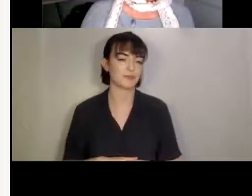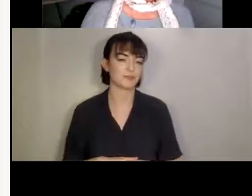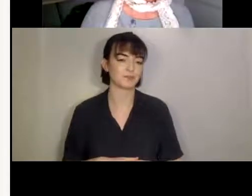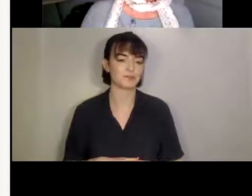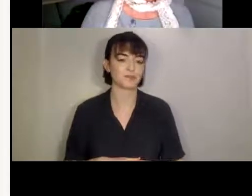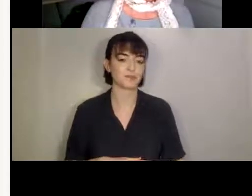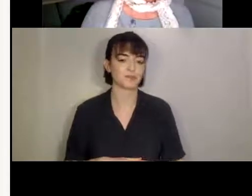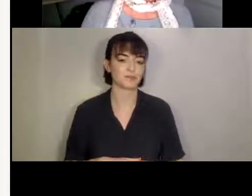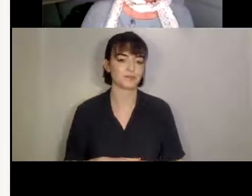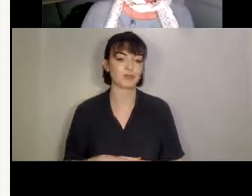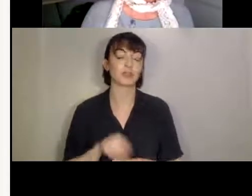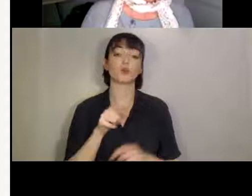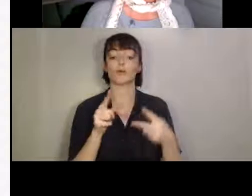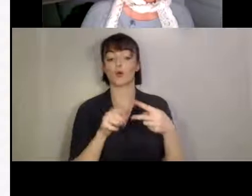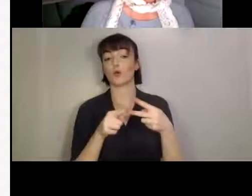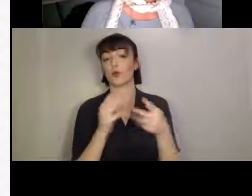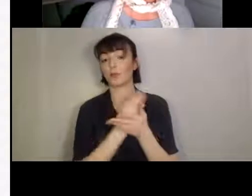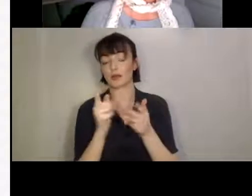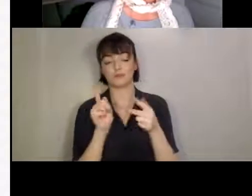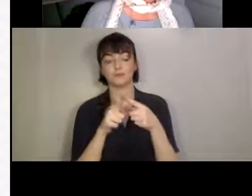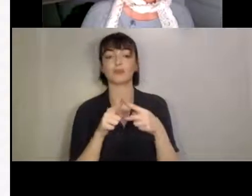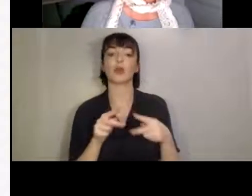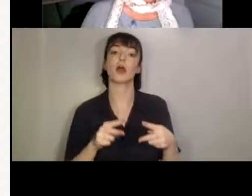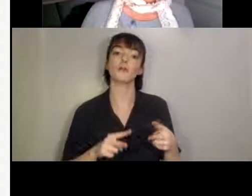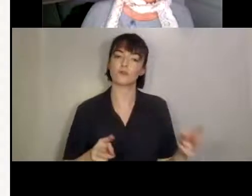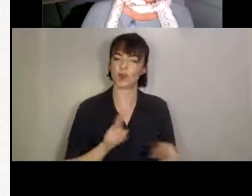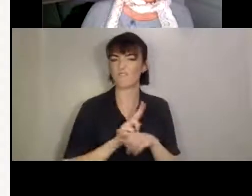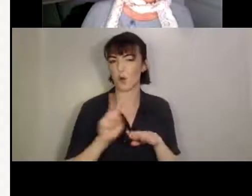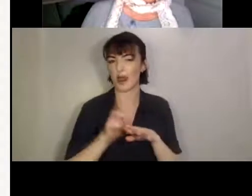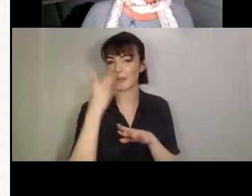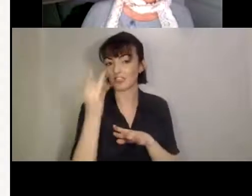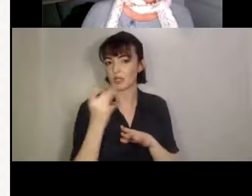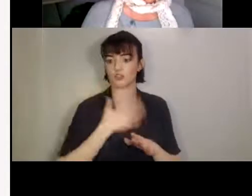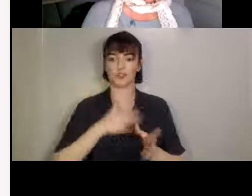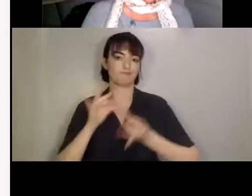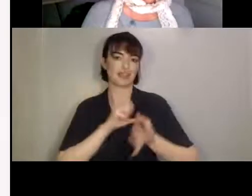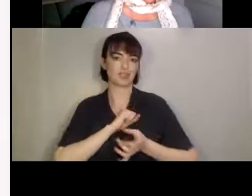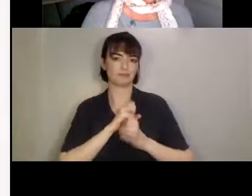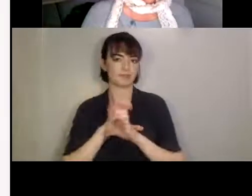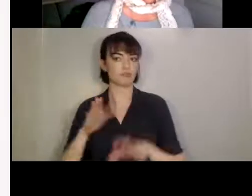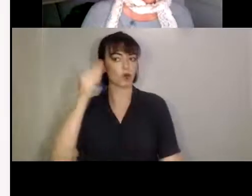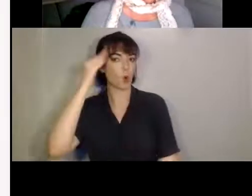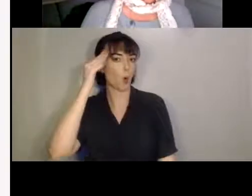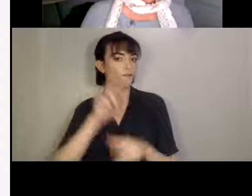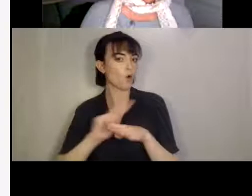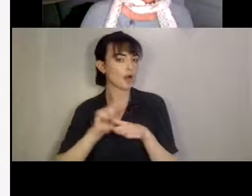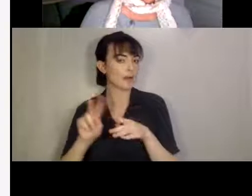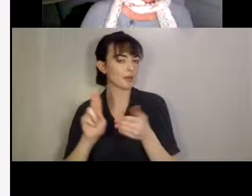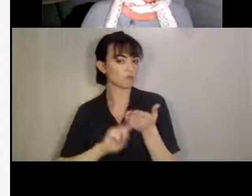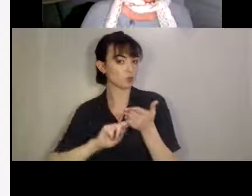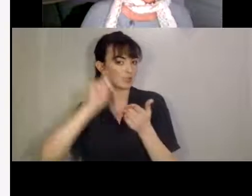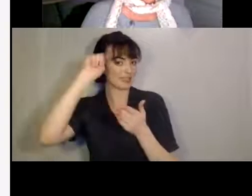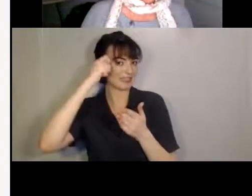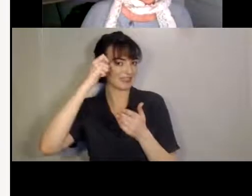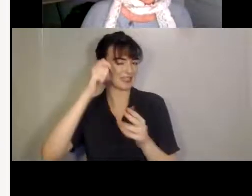It has two aspects to it. There's a vocabulary check just to make sure that children know the vocabulary used in the test, because it's not a test